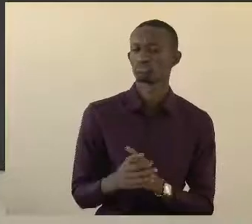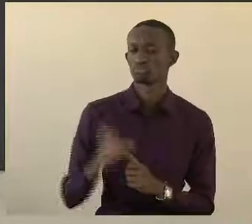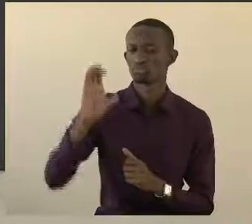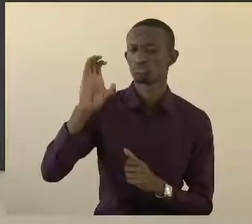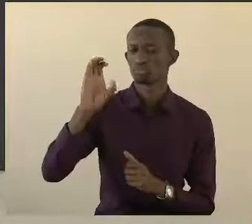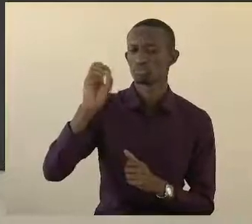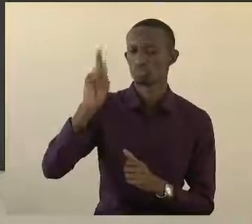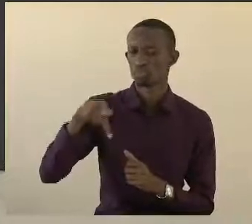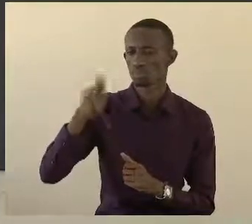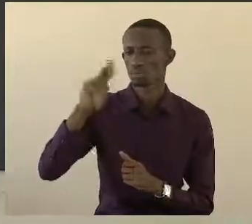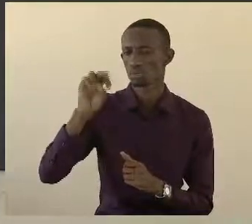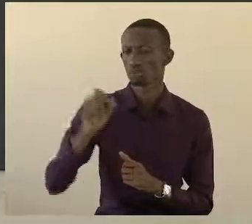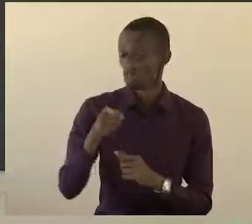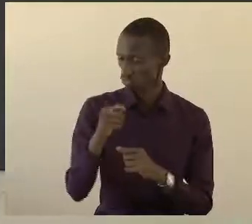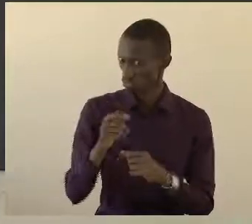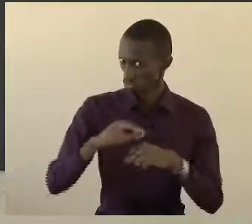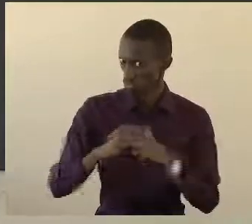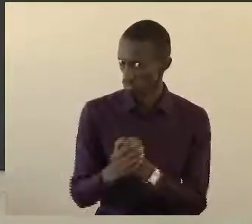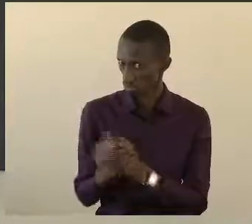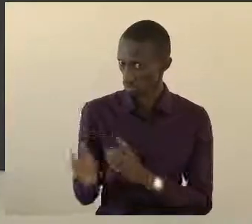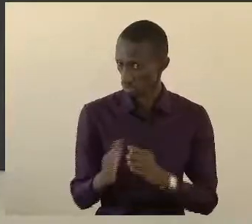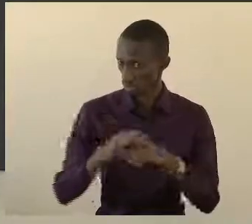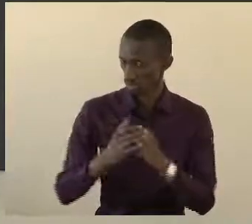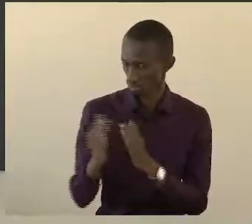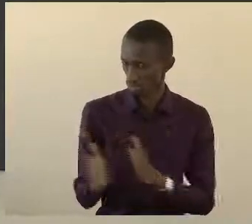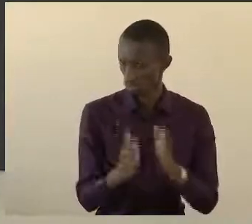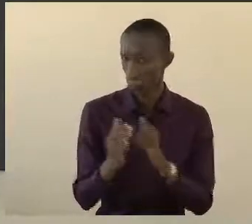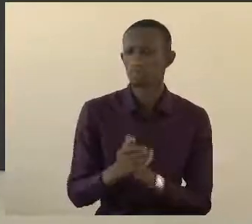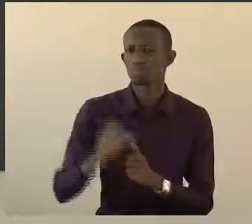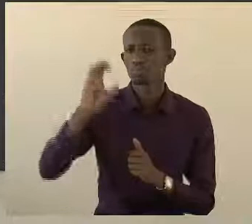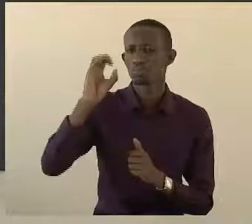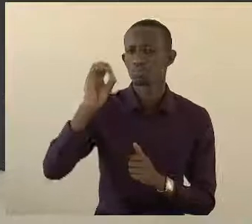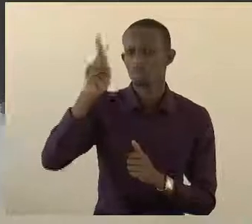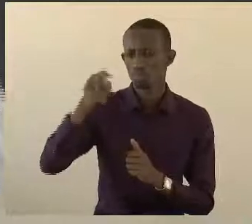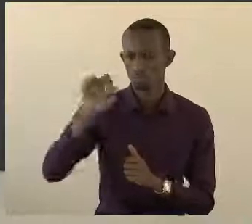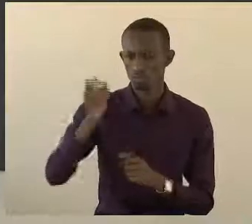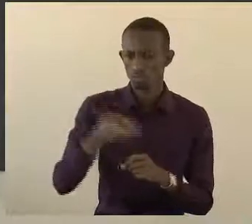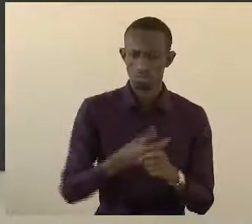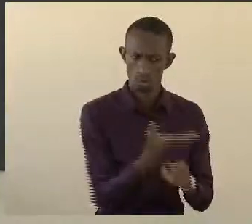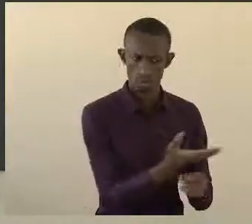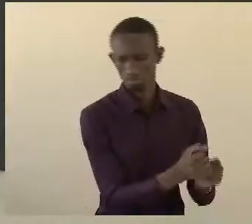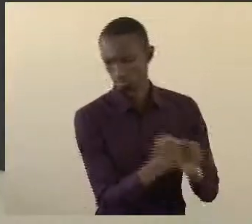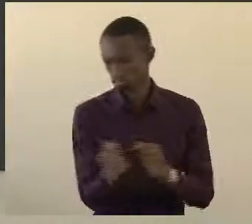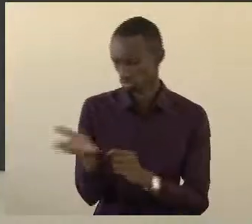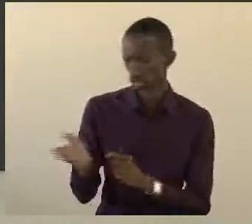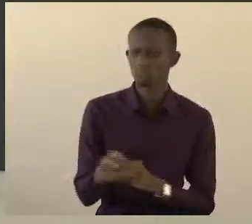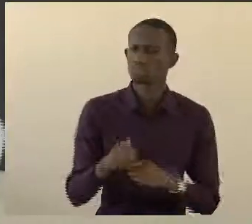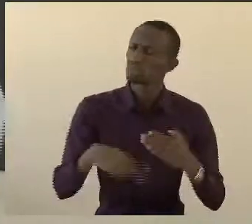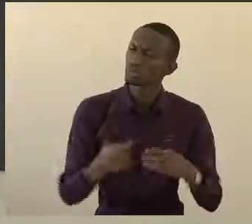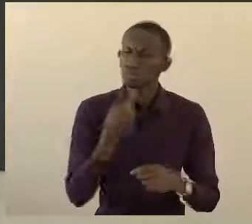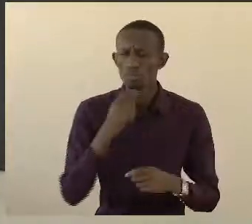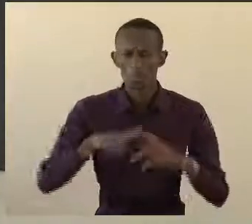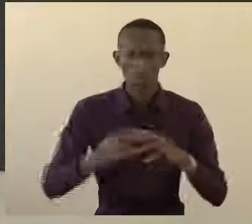a compound from another one, then it's always better if you start with the structures. And